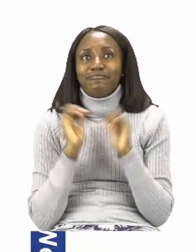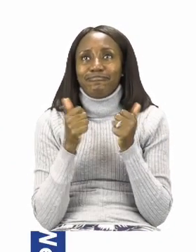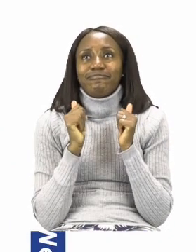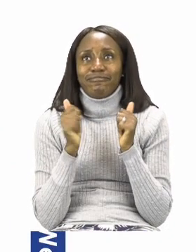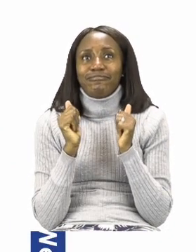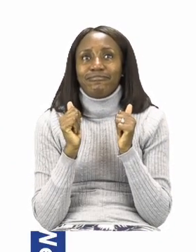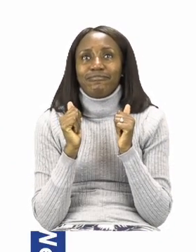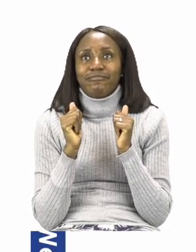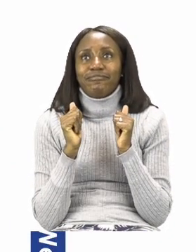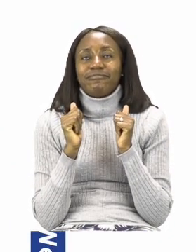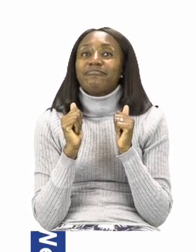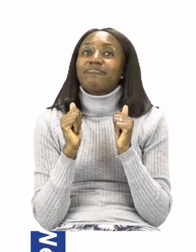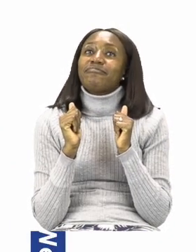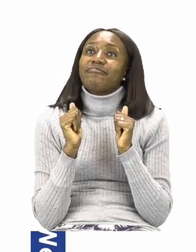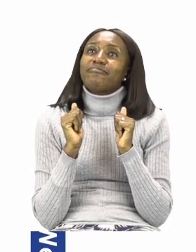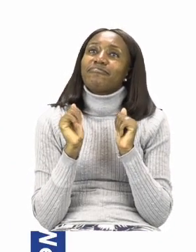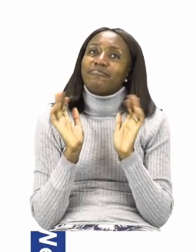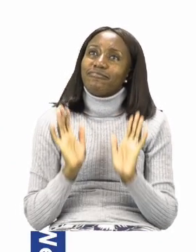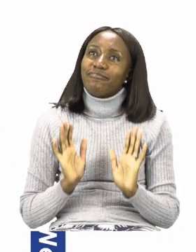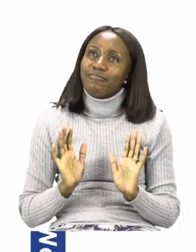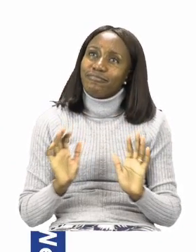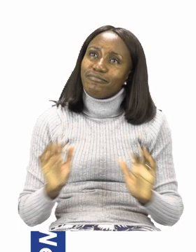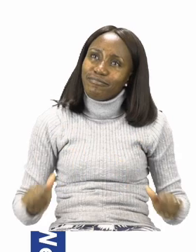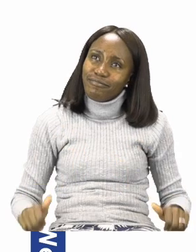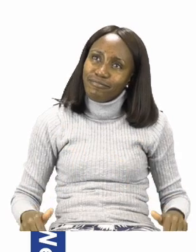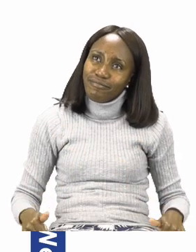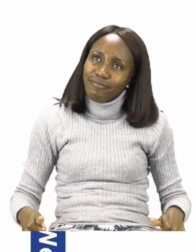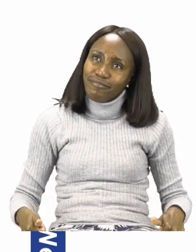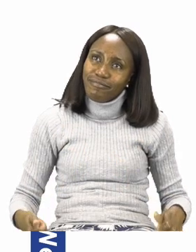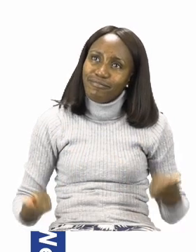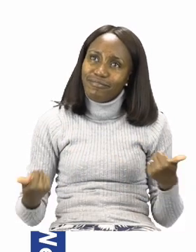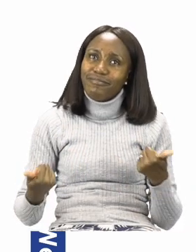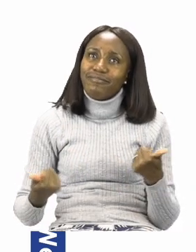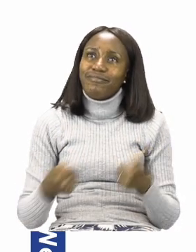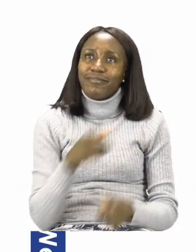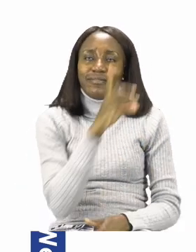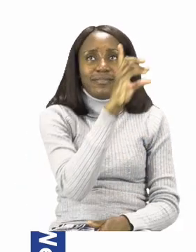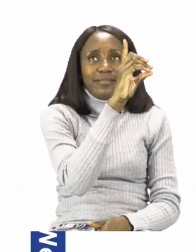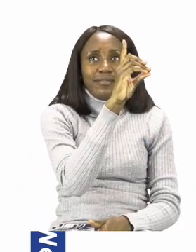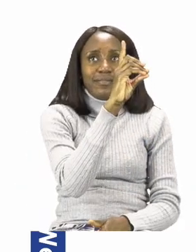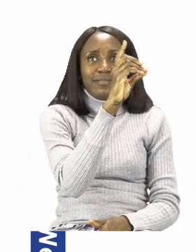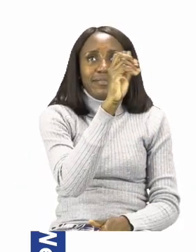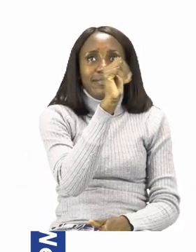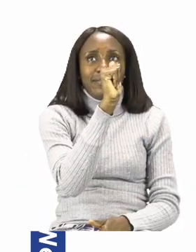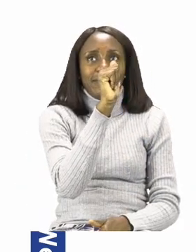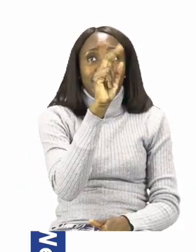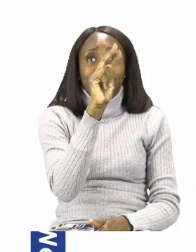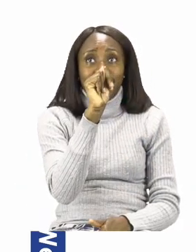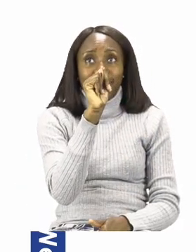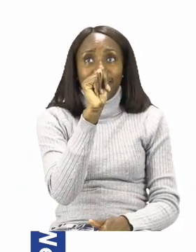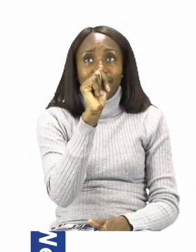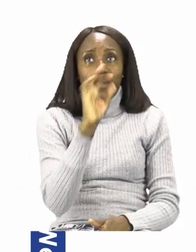Anne. Now we go back and we count Dan's medals.